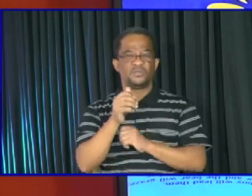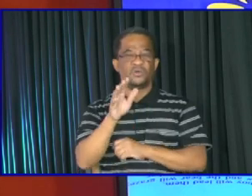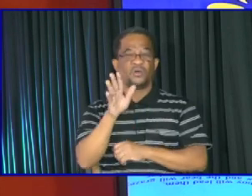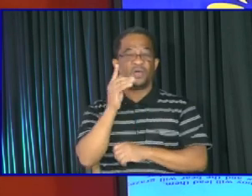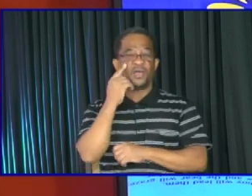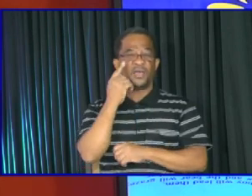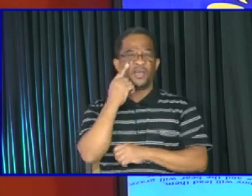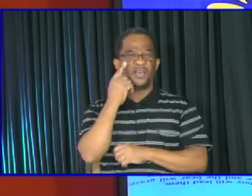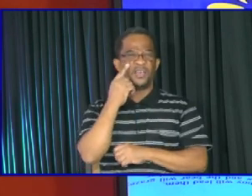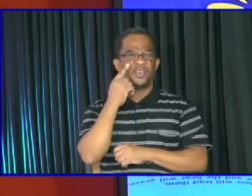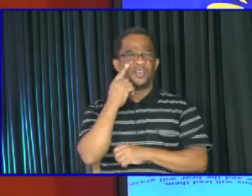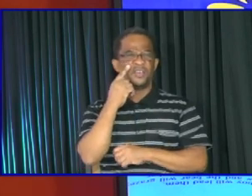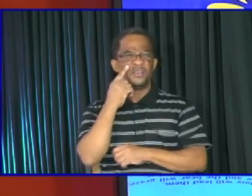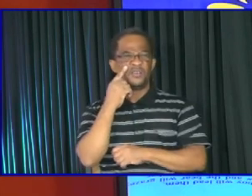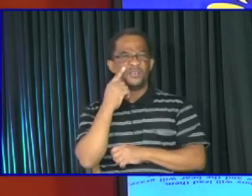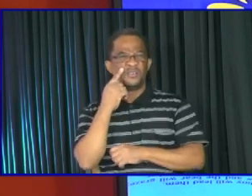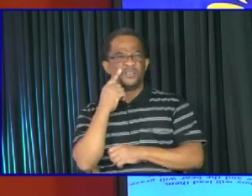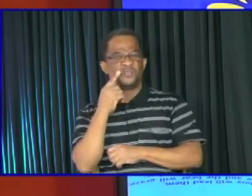up to you.